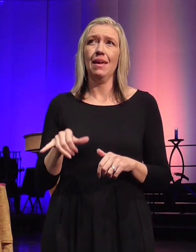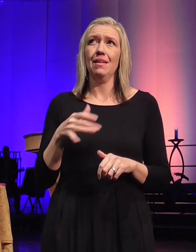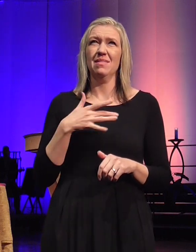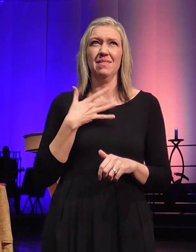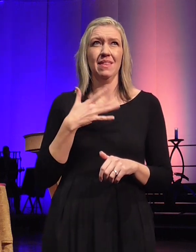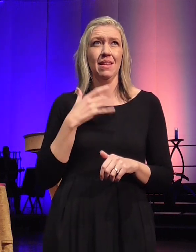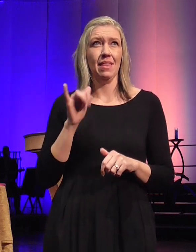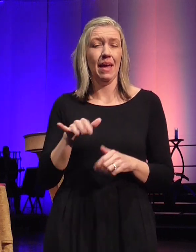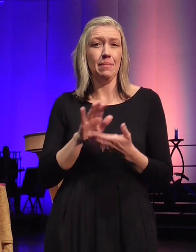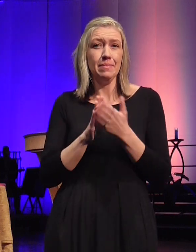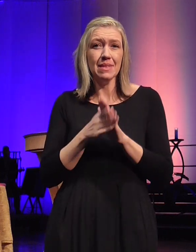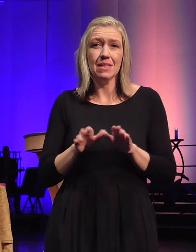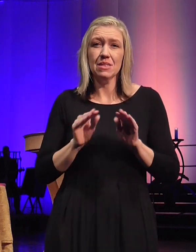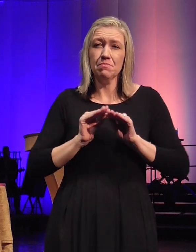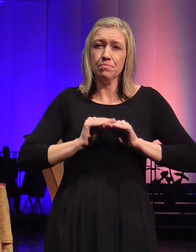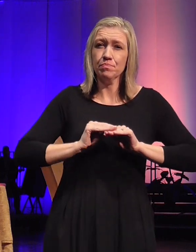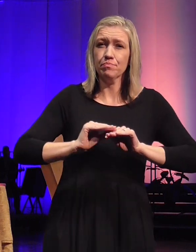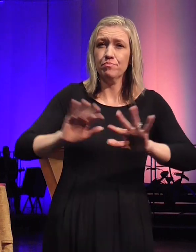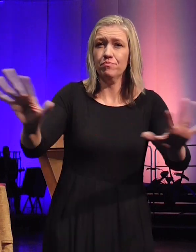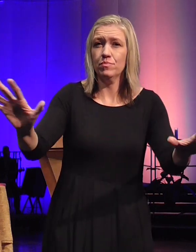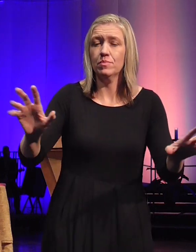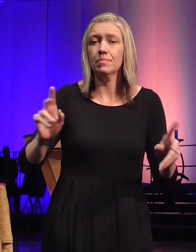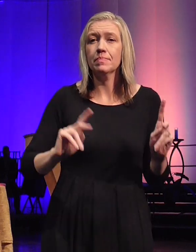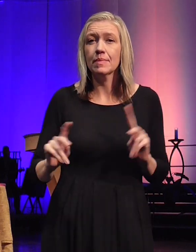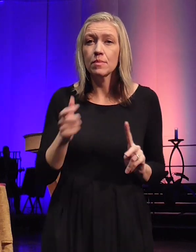out to all who are watching online.